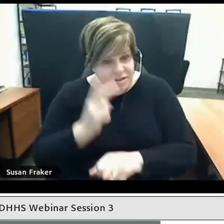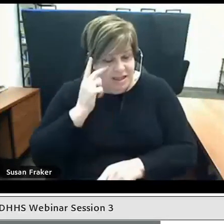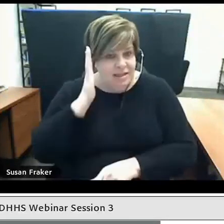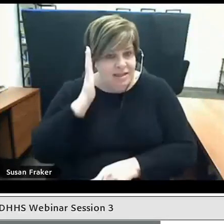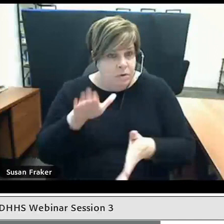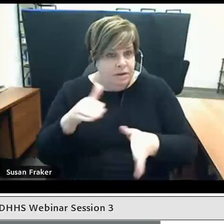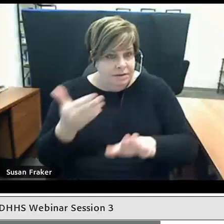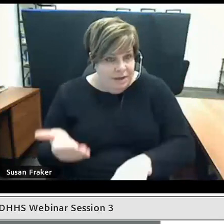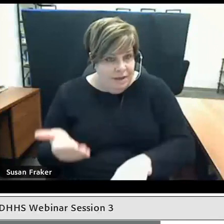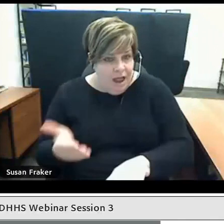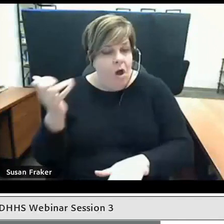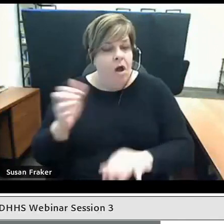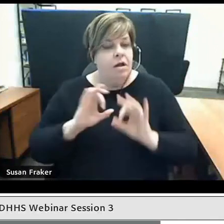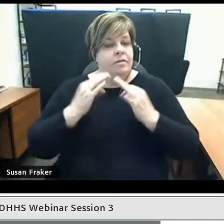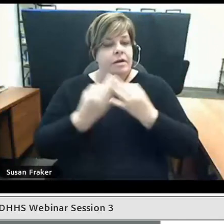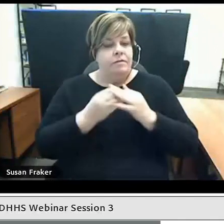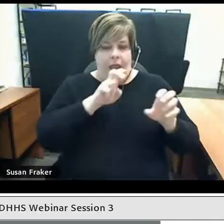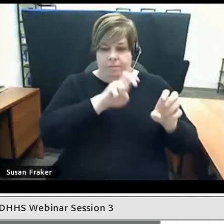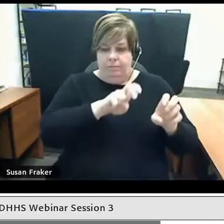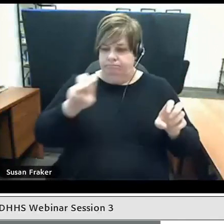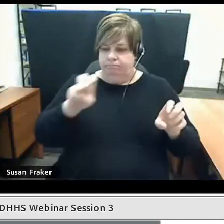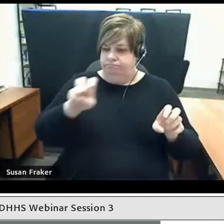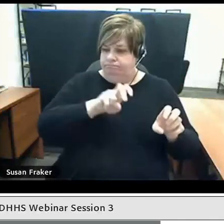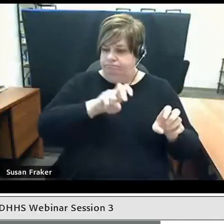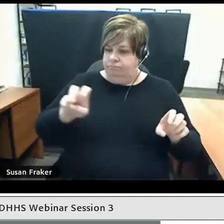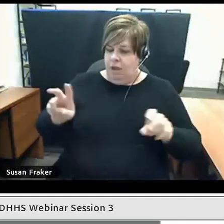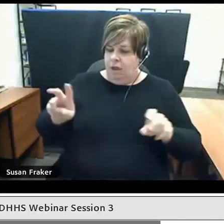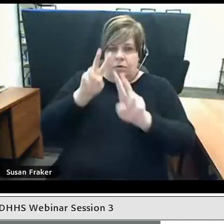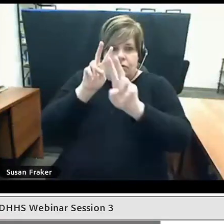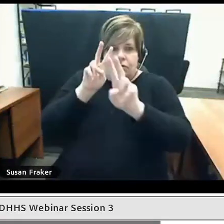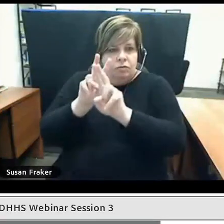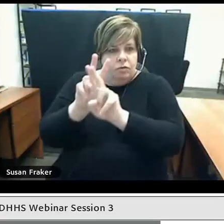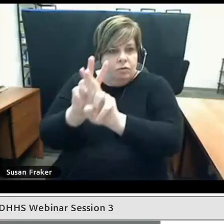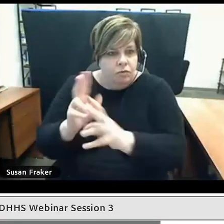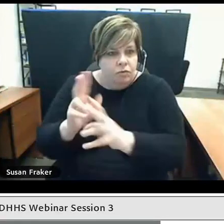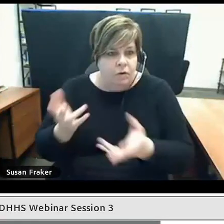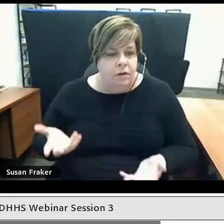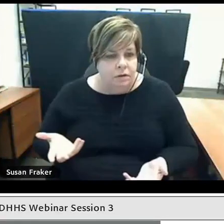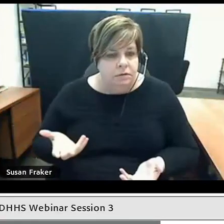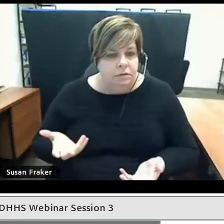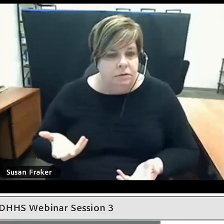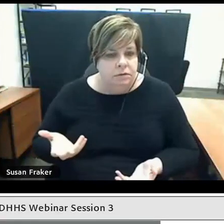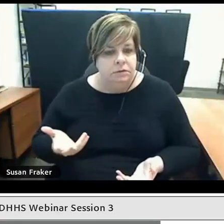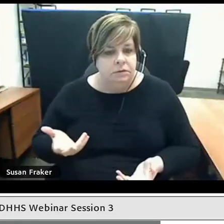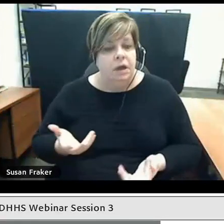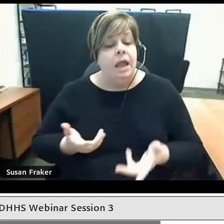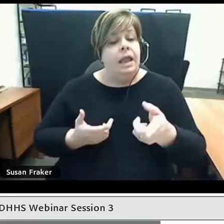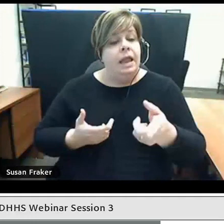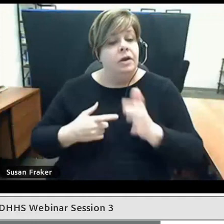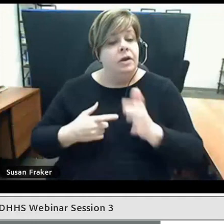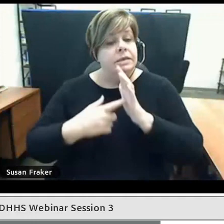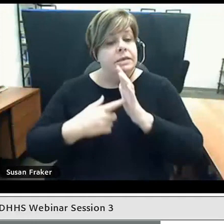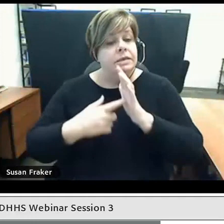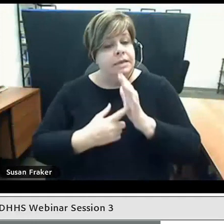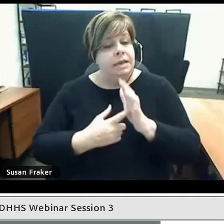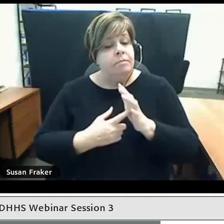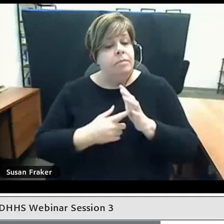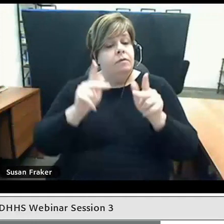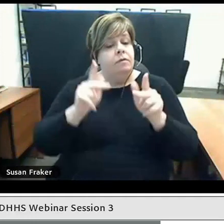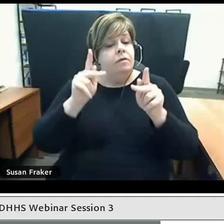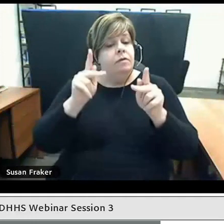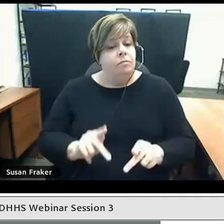all of their family members that have come to their service. And then here's an example of a person who